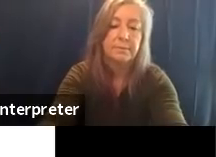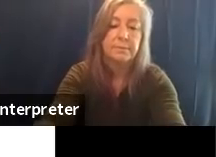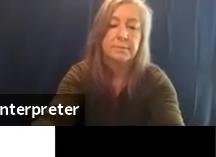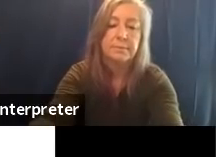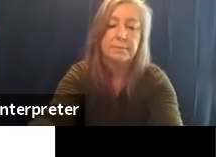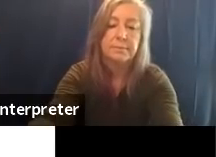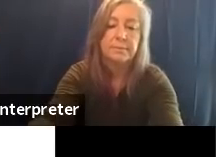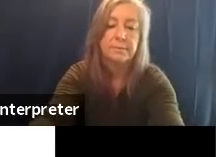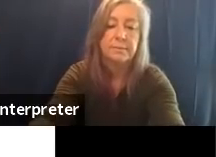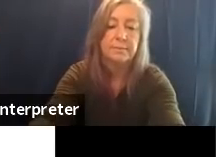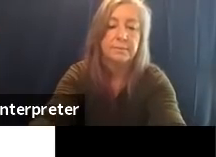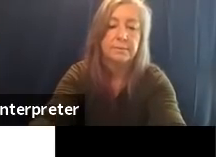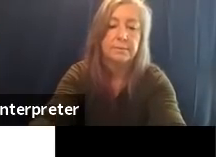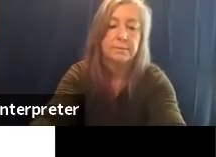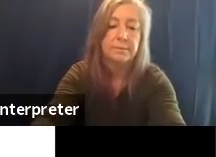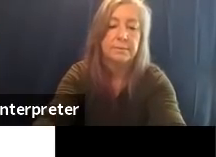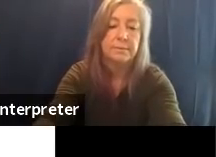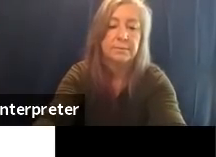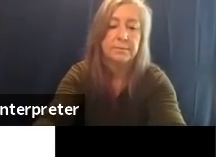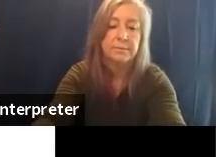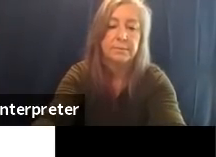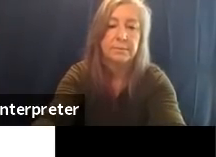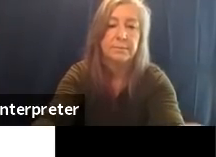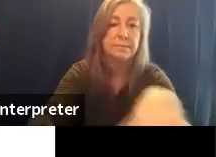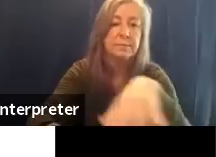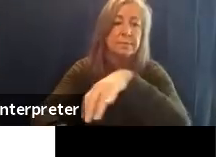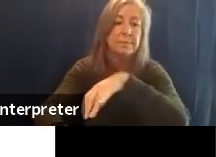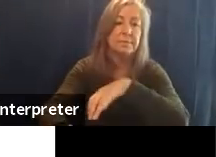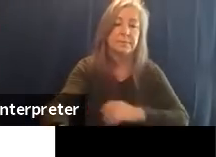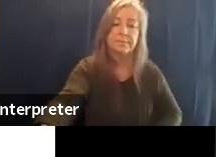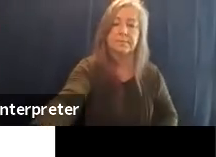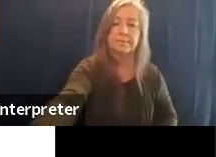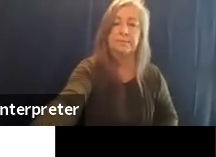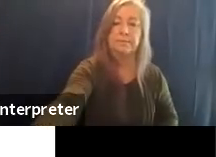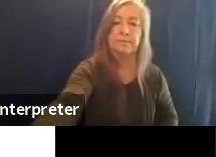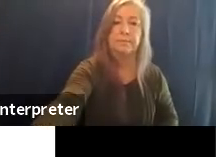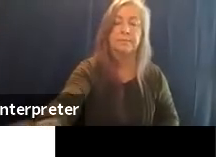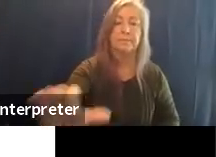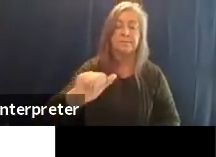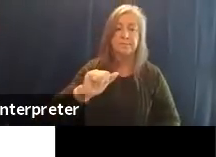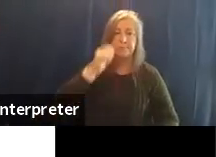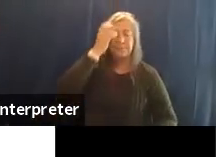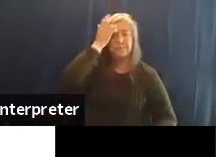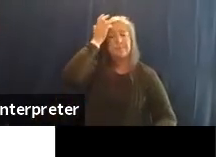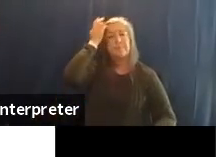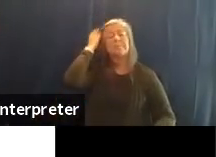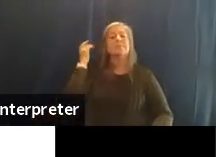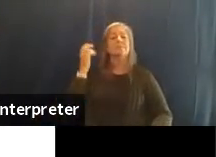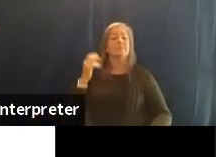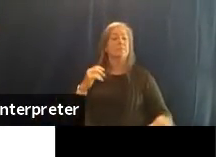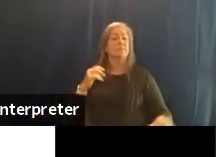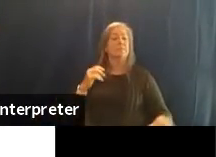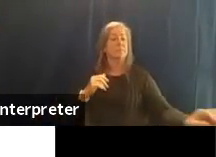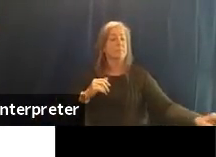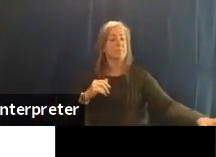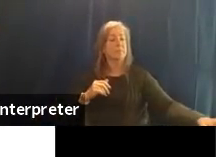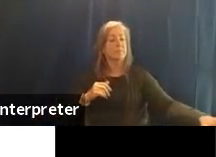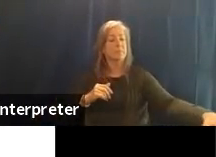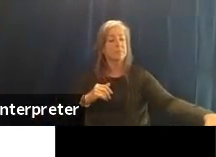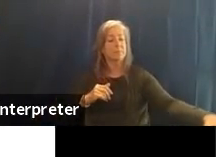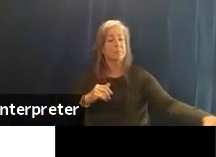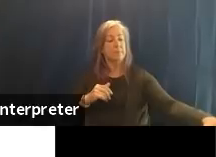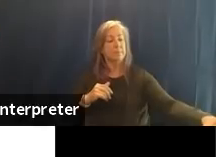staff member currently might be showing some signs that they have symptoms of COVID? What do we do?